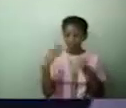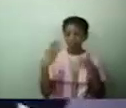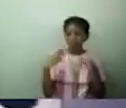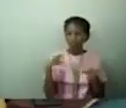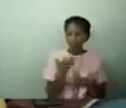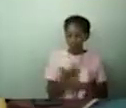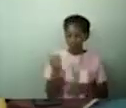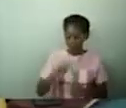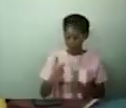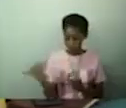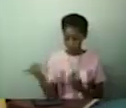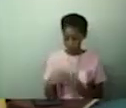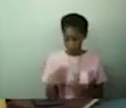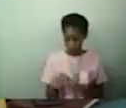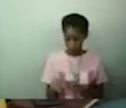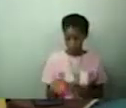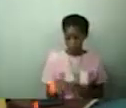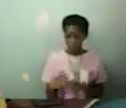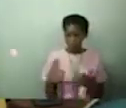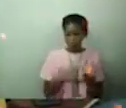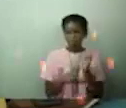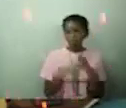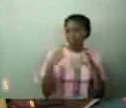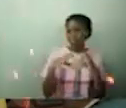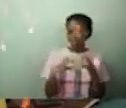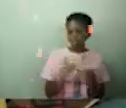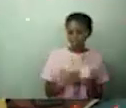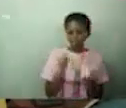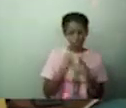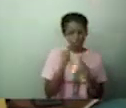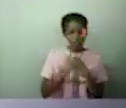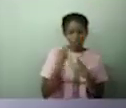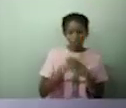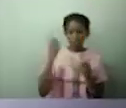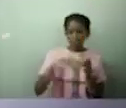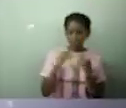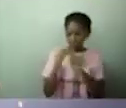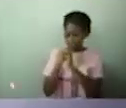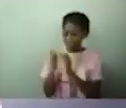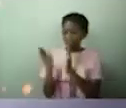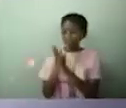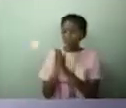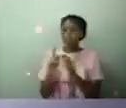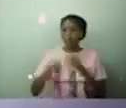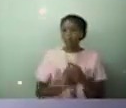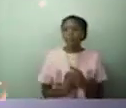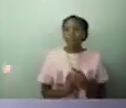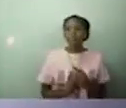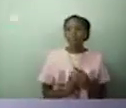come, we are doing devotion with the whole class, praying, and we'll preach. Whether you like it or not, we are there already. We came first, we started